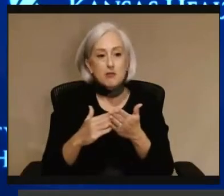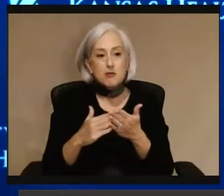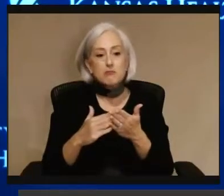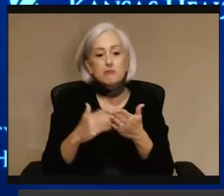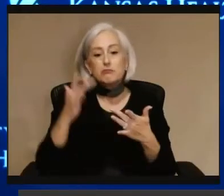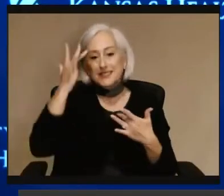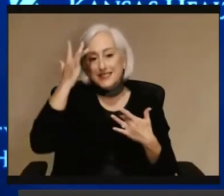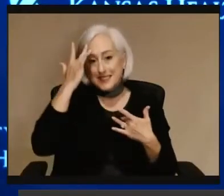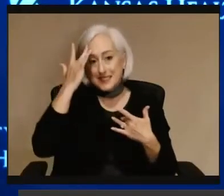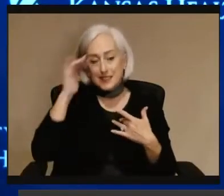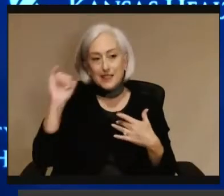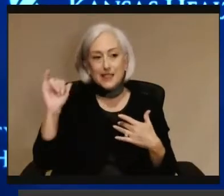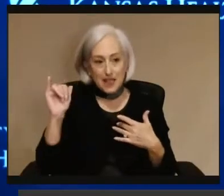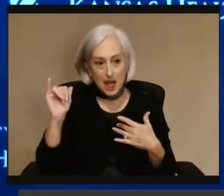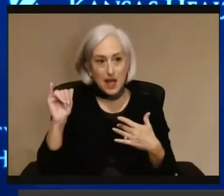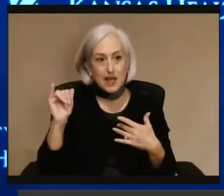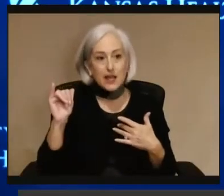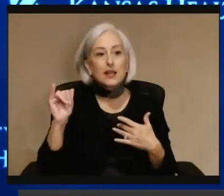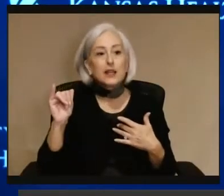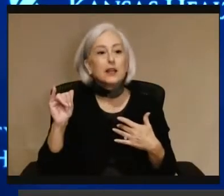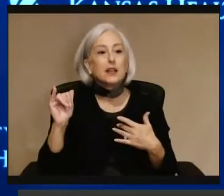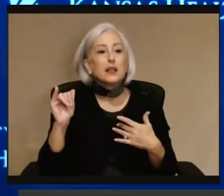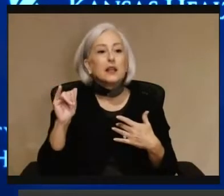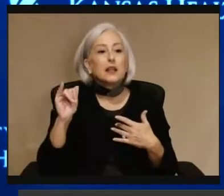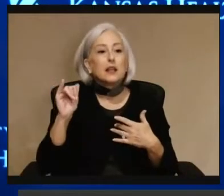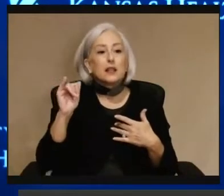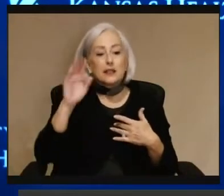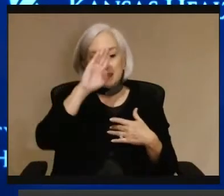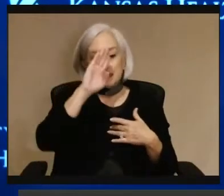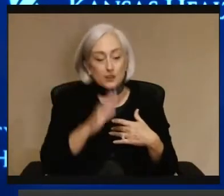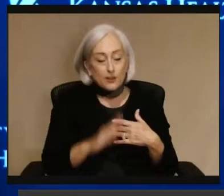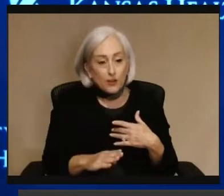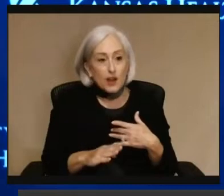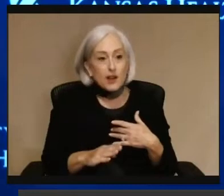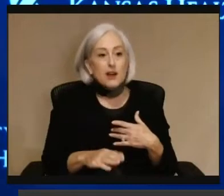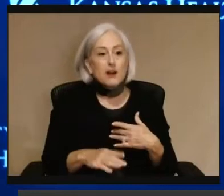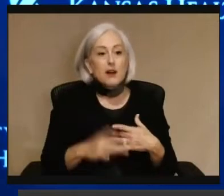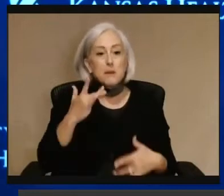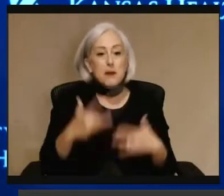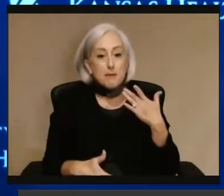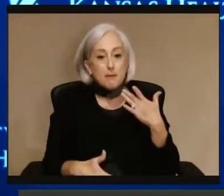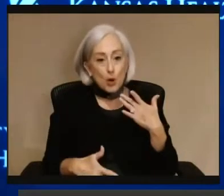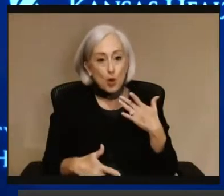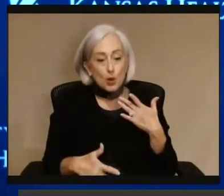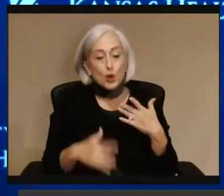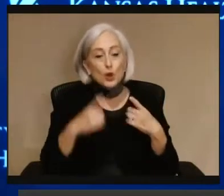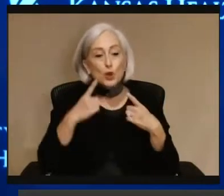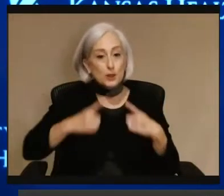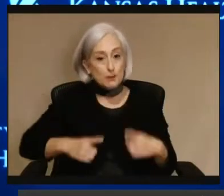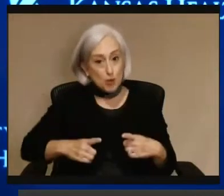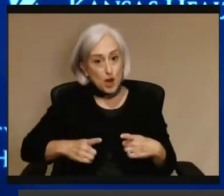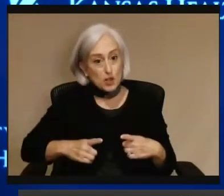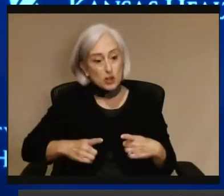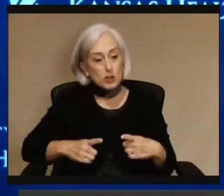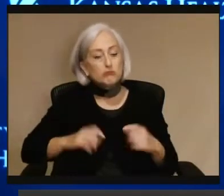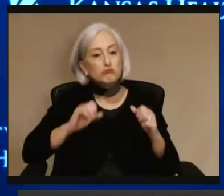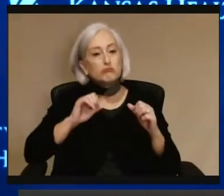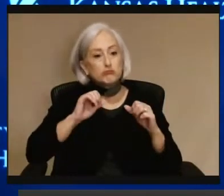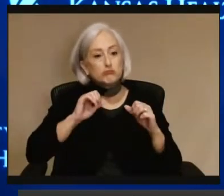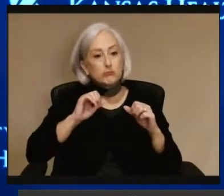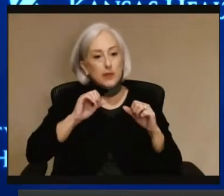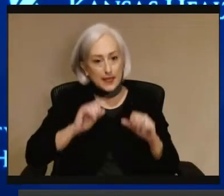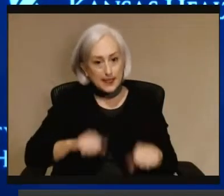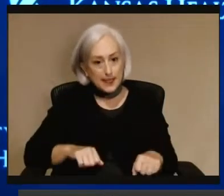schizophrenia, bipolar disorder, and even certainly major depression do respond to medication, but